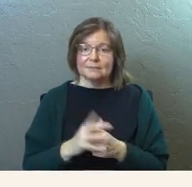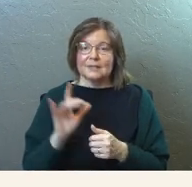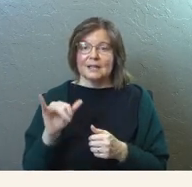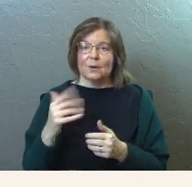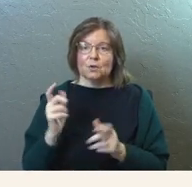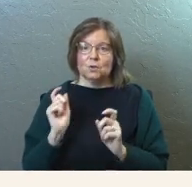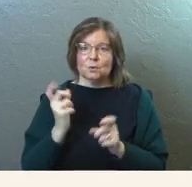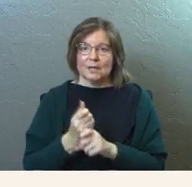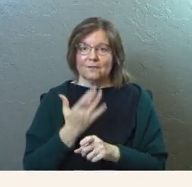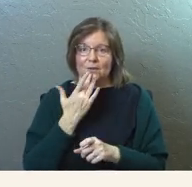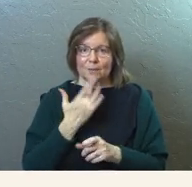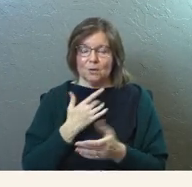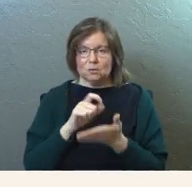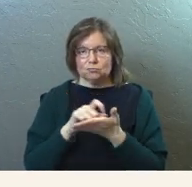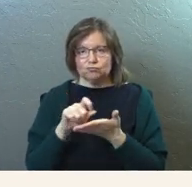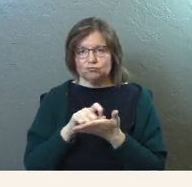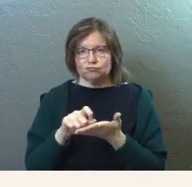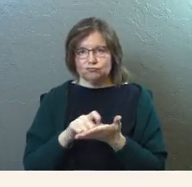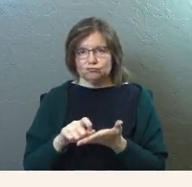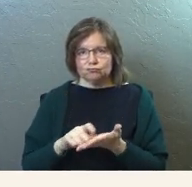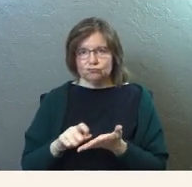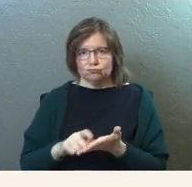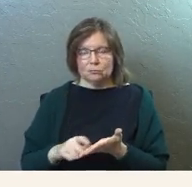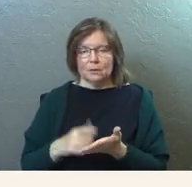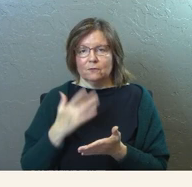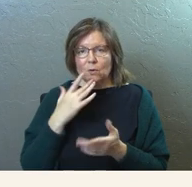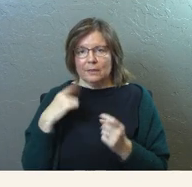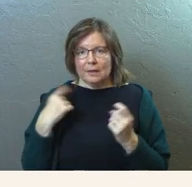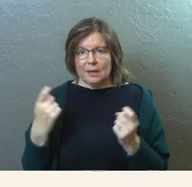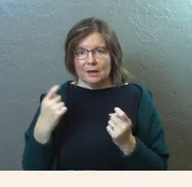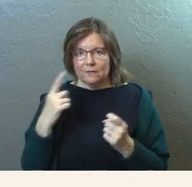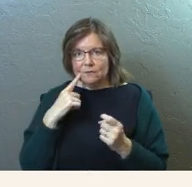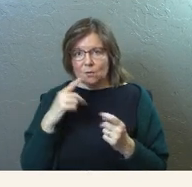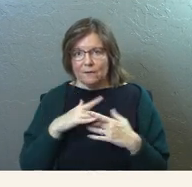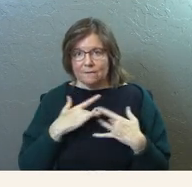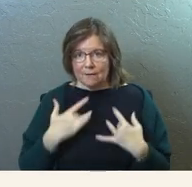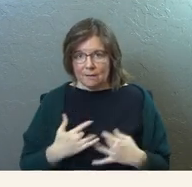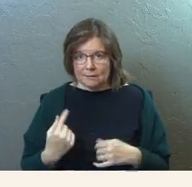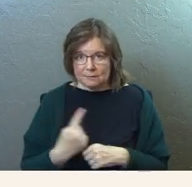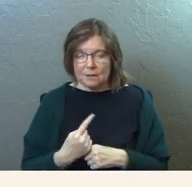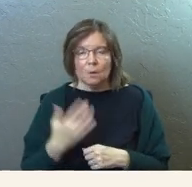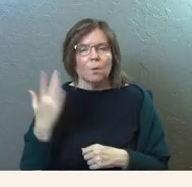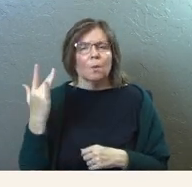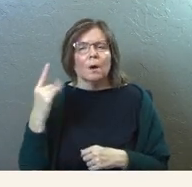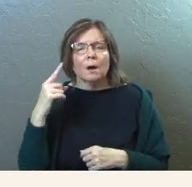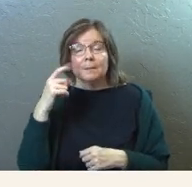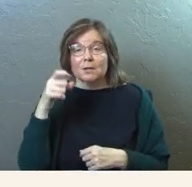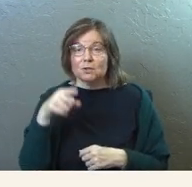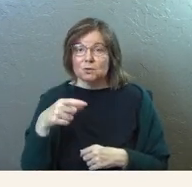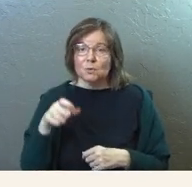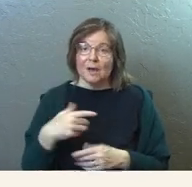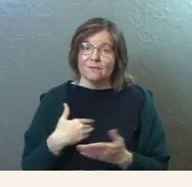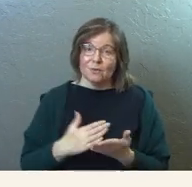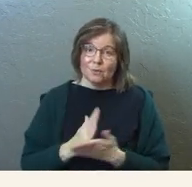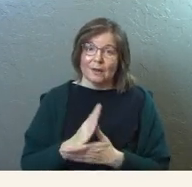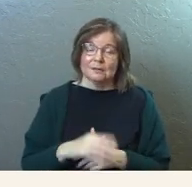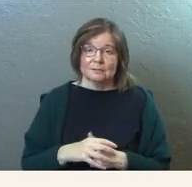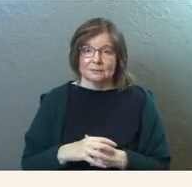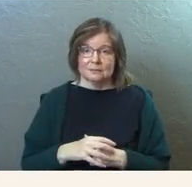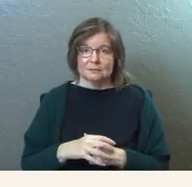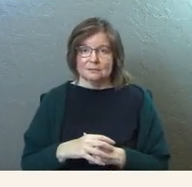And that's what you give for the birthday. That's what you give for the anniversary. That's what you give for Valentine's. Why? Because you've got to